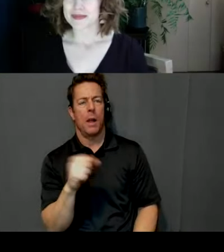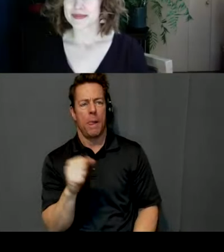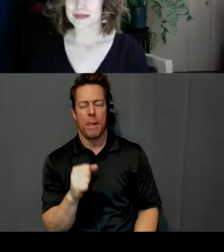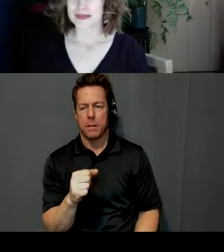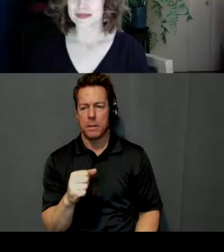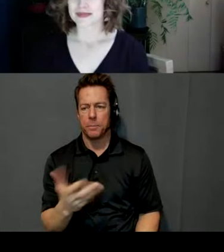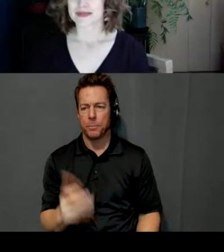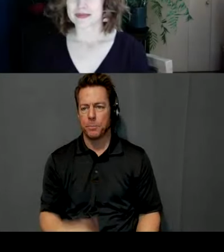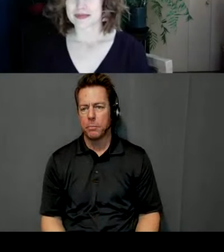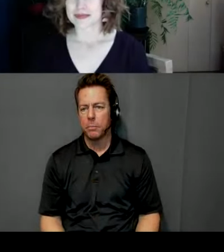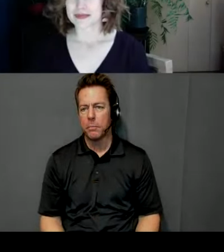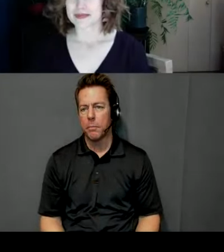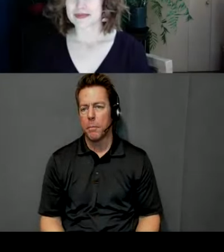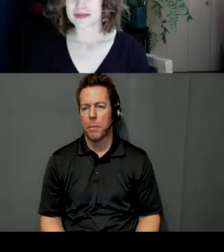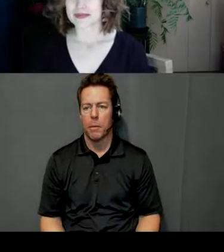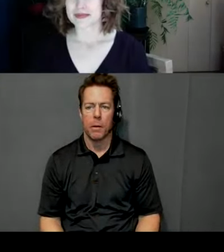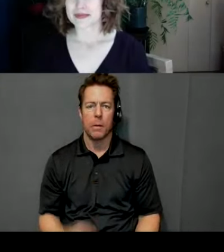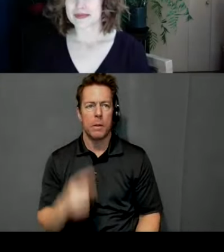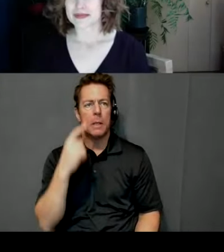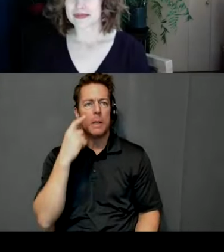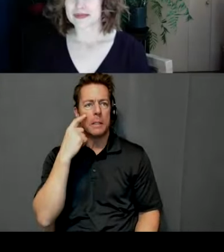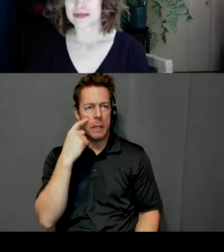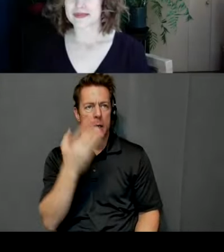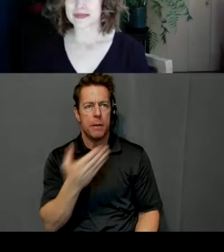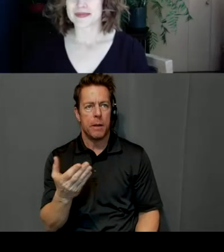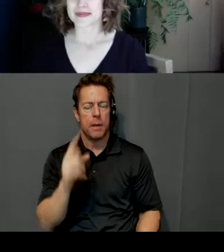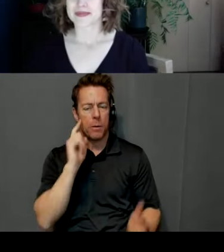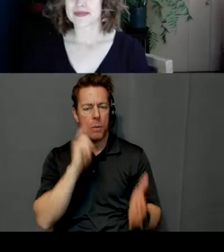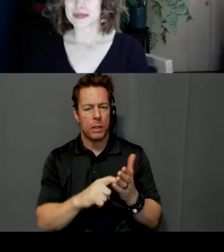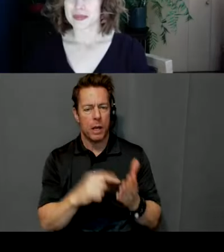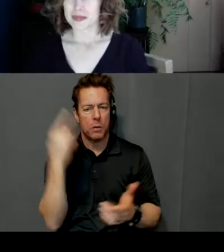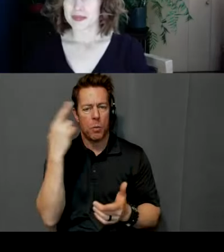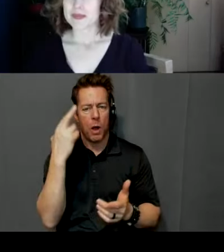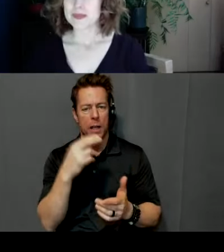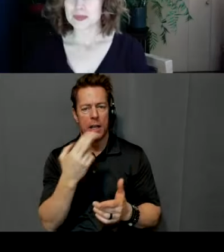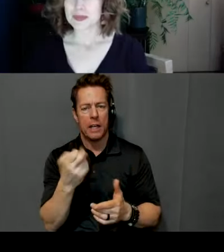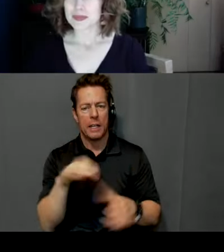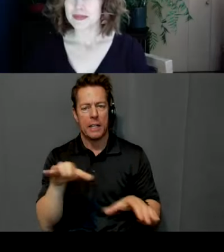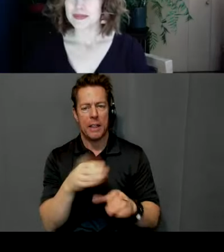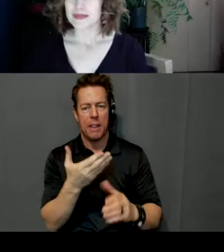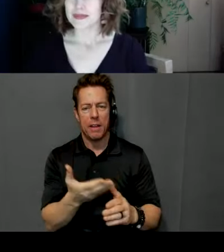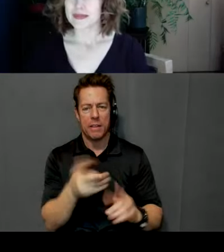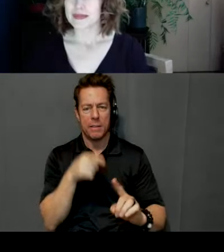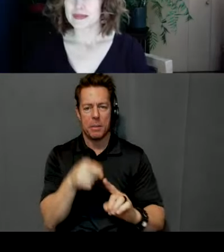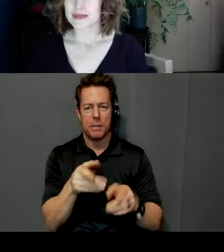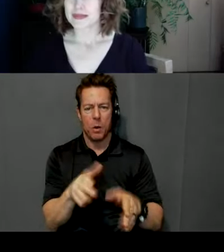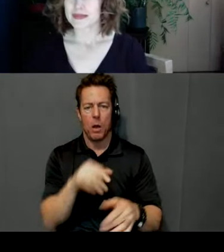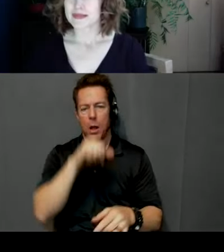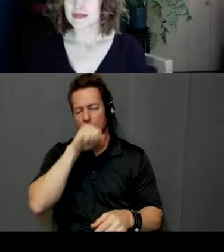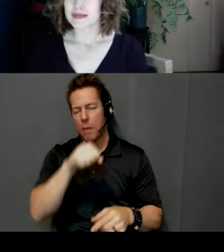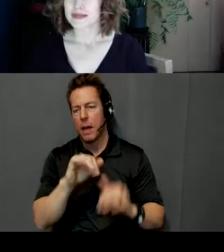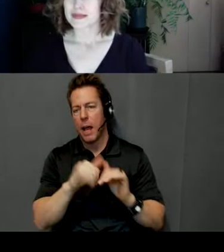things and recognizing why he did things certain ways, like I really love the way that